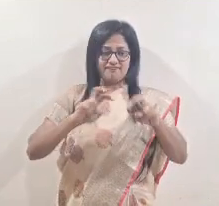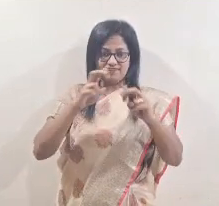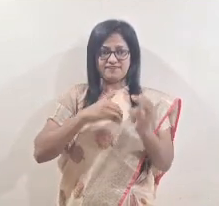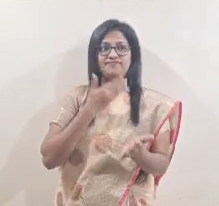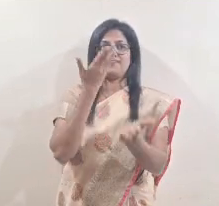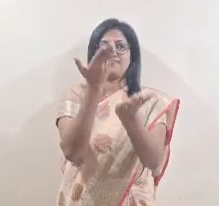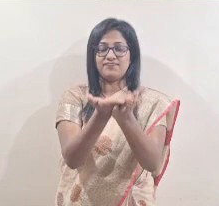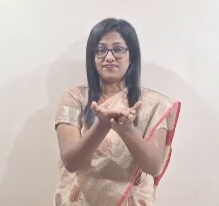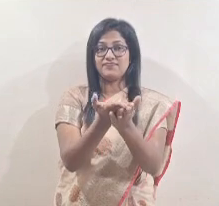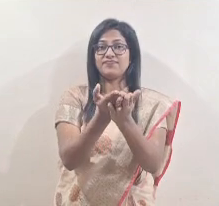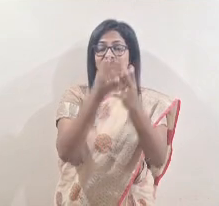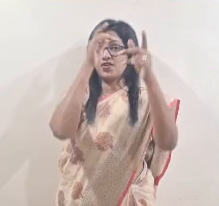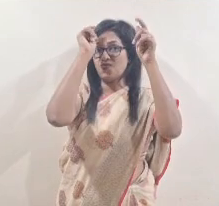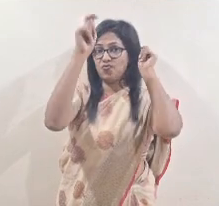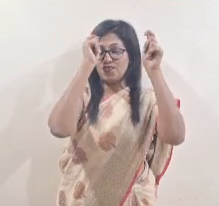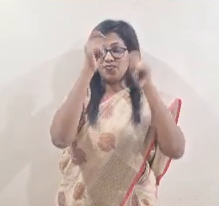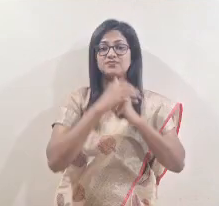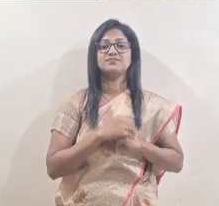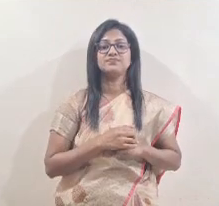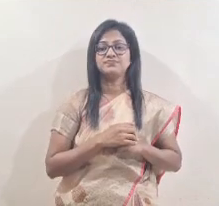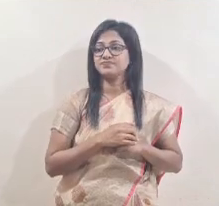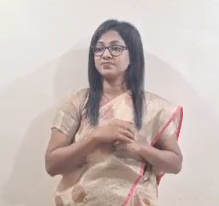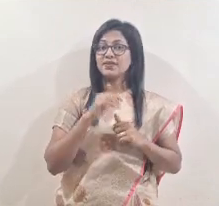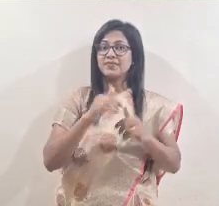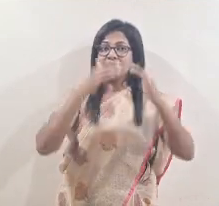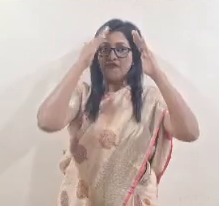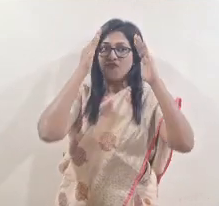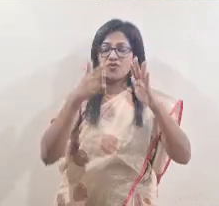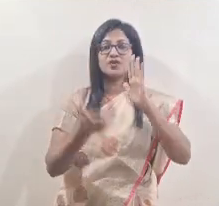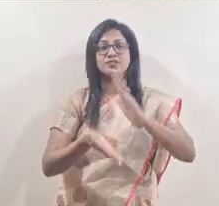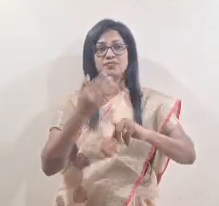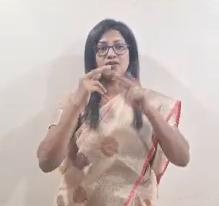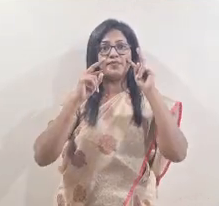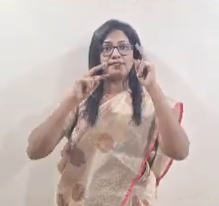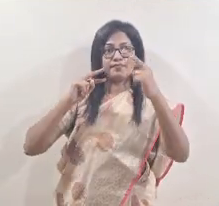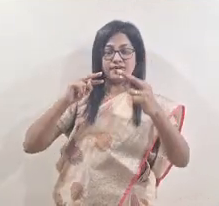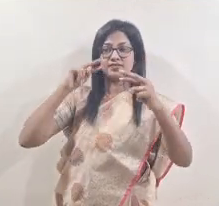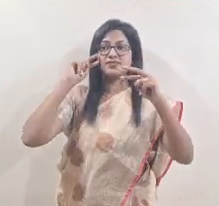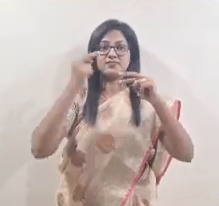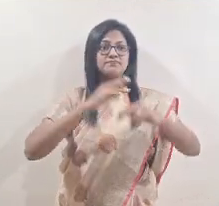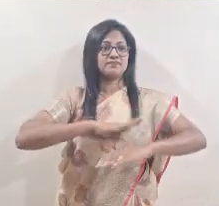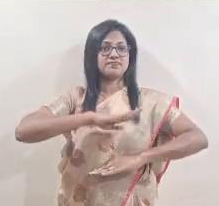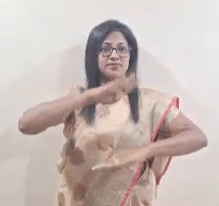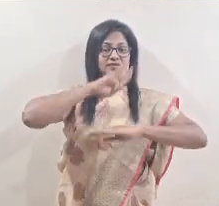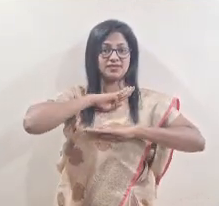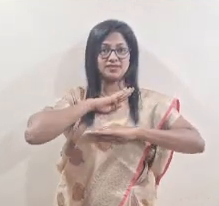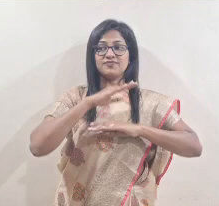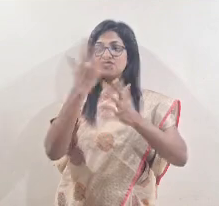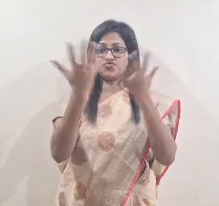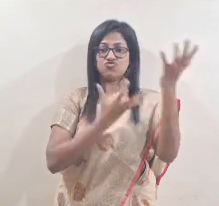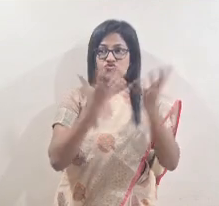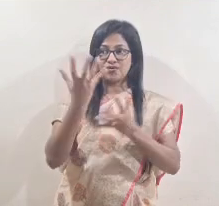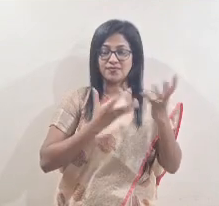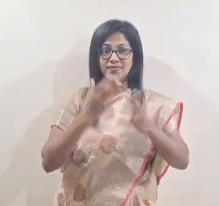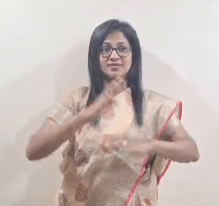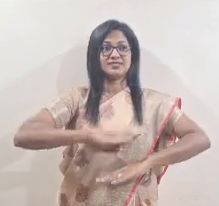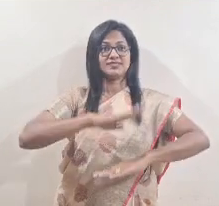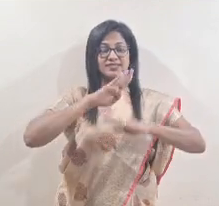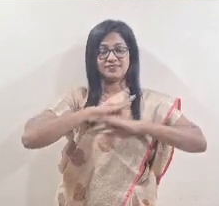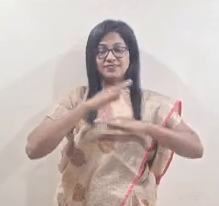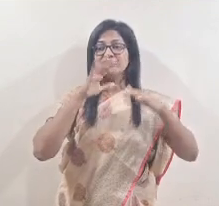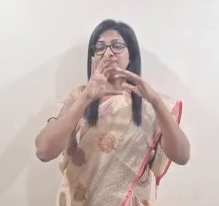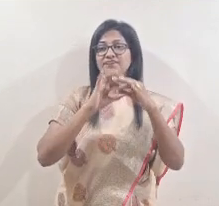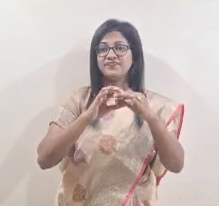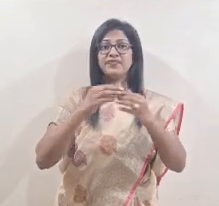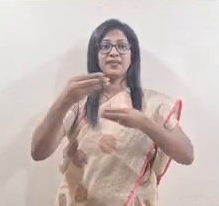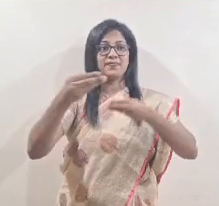comes into play. That so I'll be mainly focusing on the perception of satisfaction of shoppers towards these pedestrianized